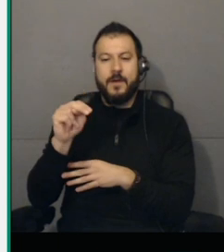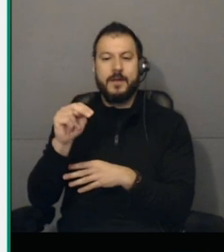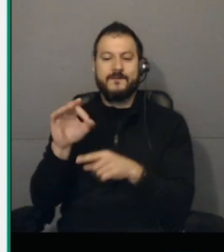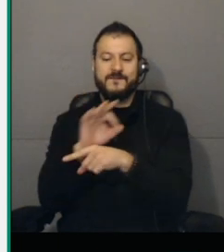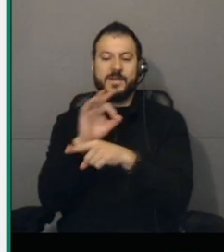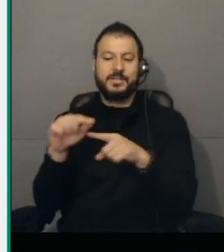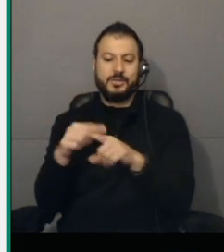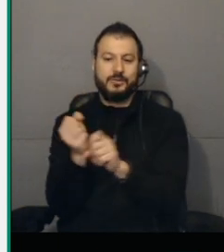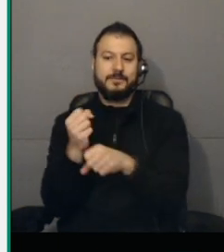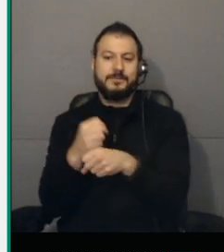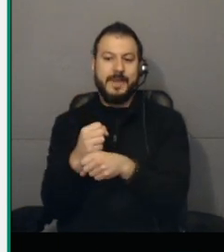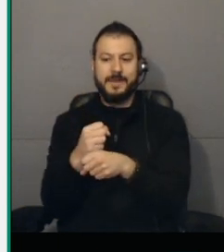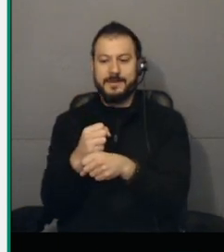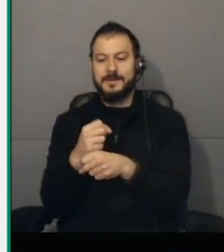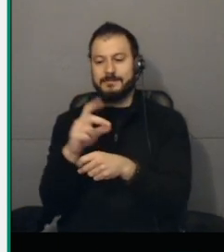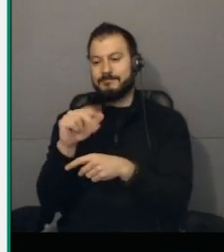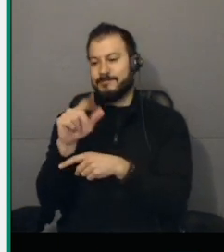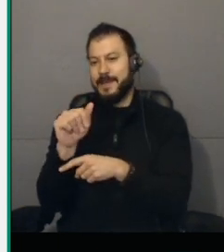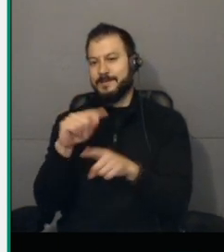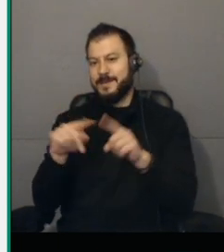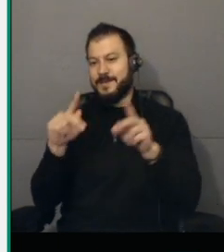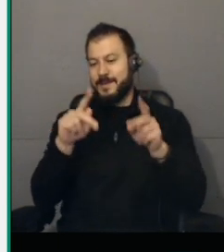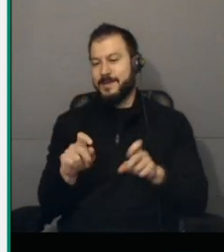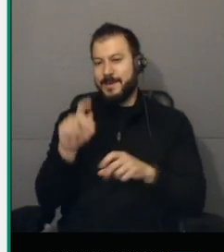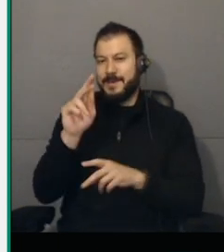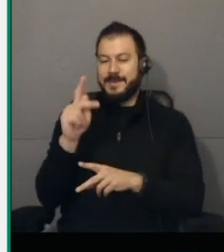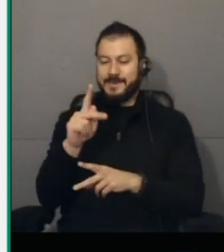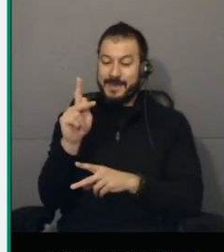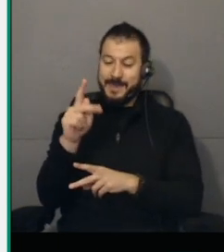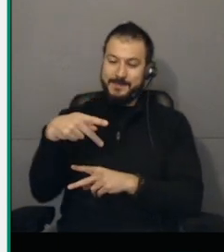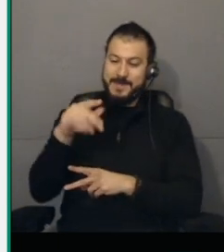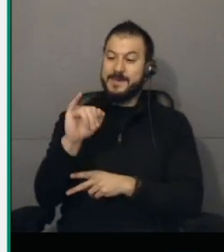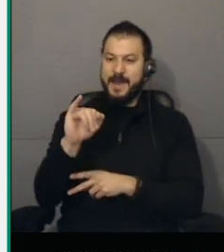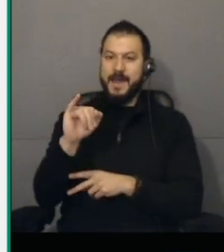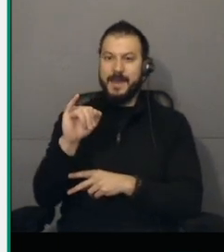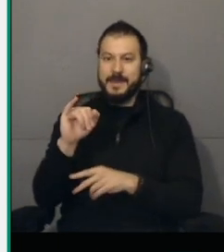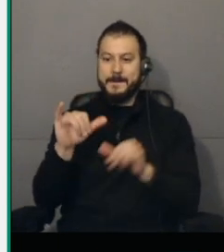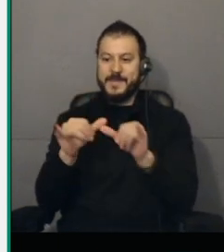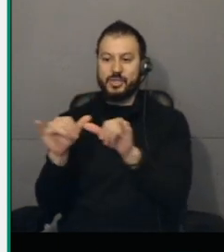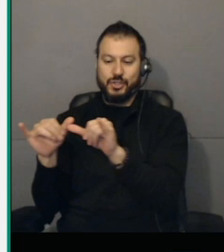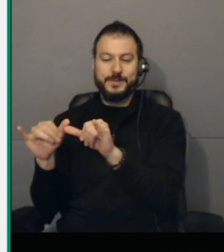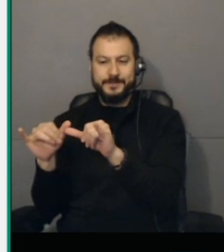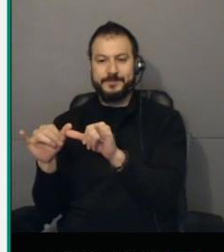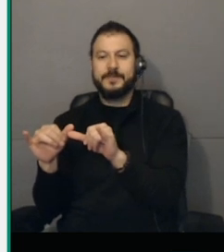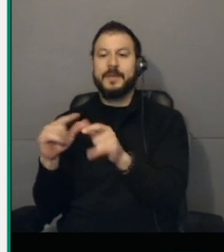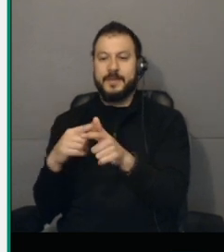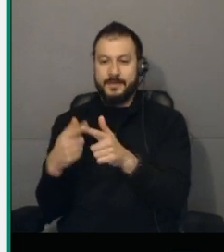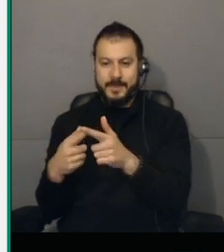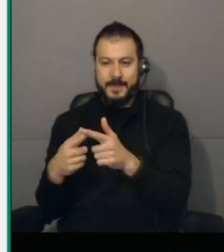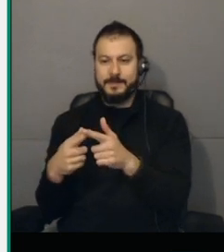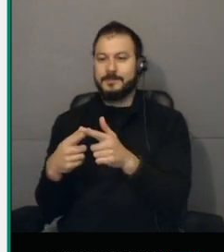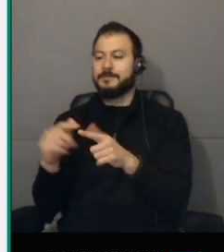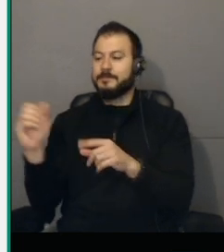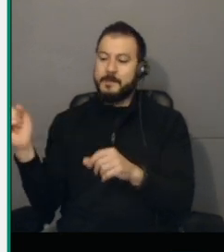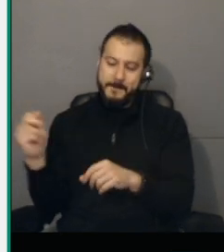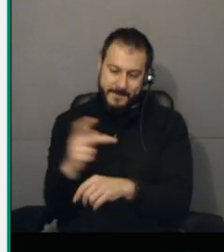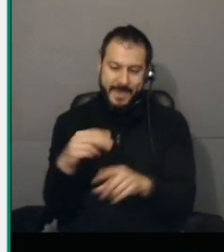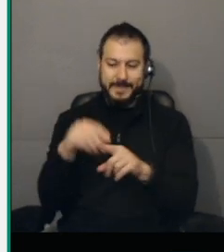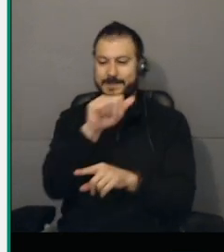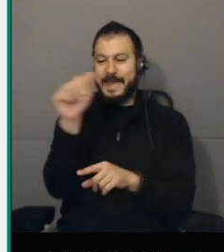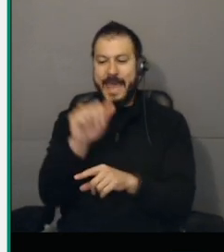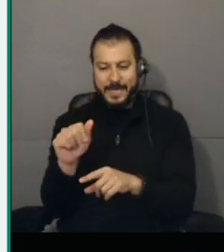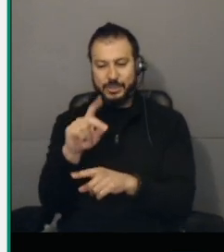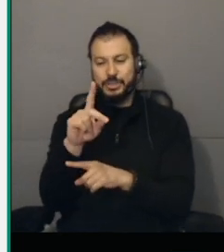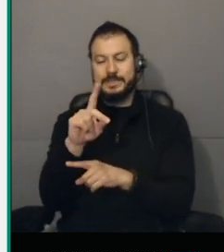generate statistics that test our different KPI measures. We then ingest the results back into Azure Data